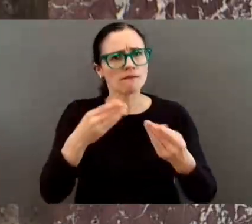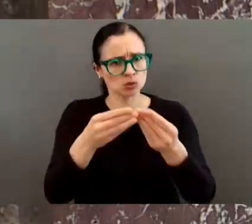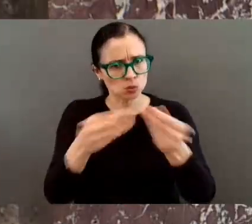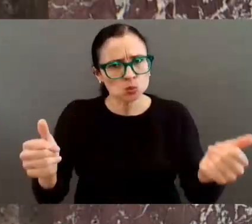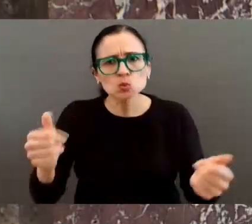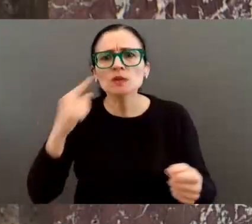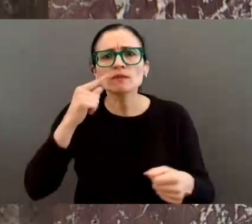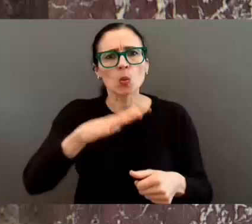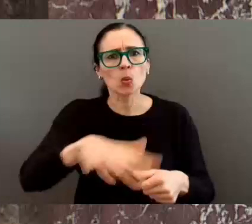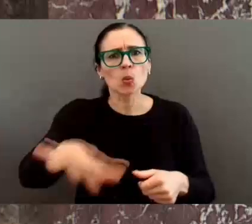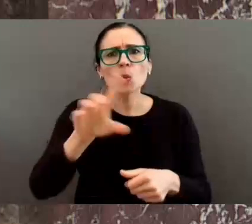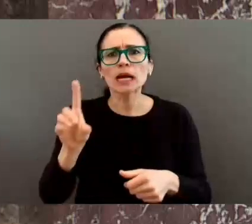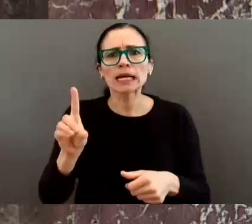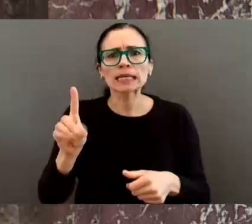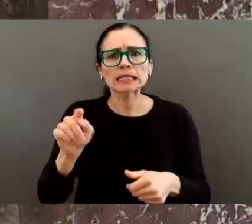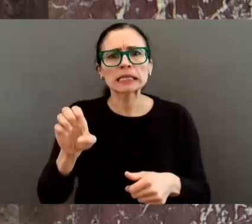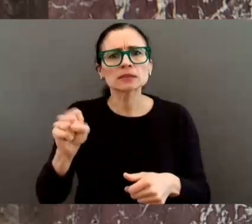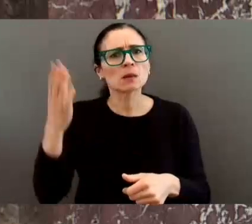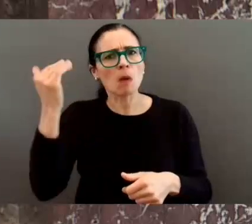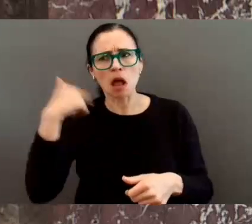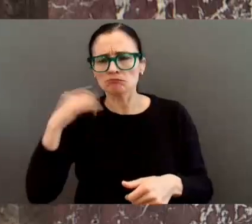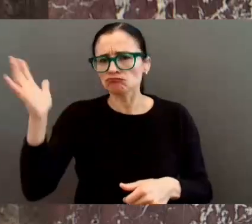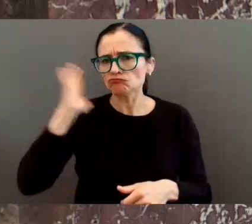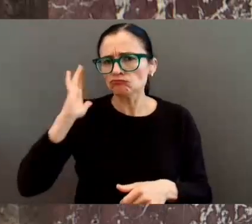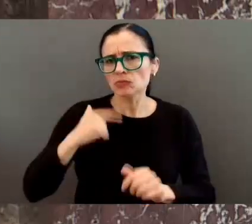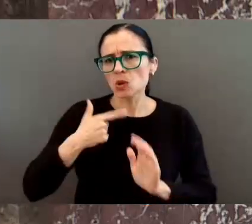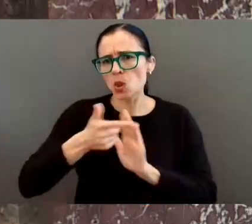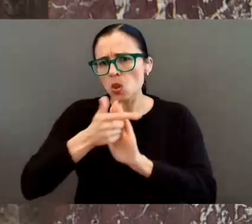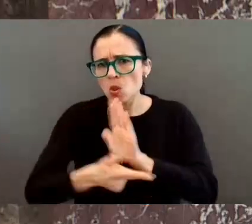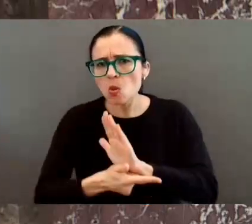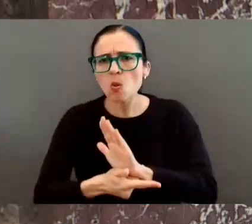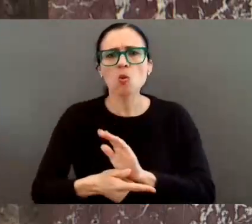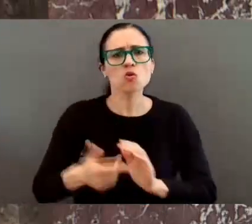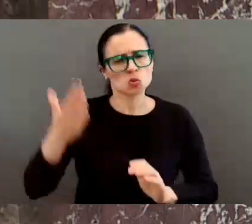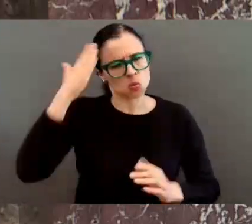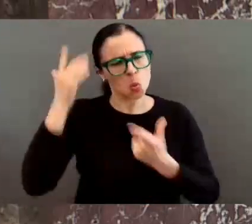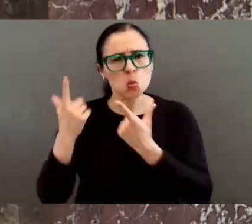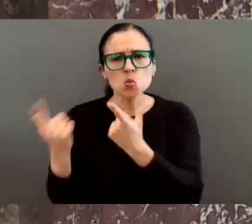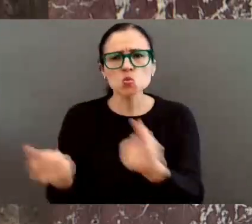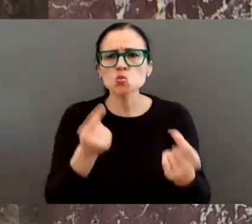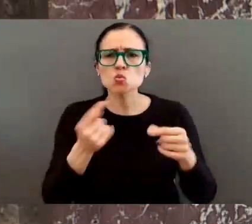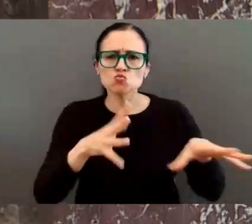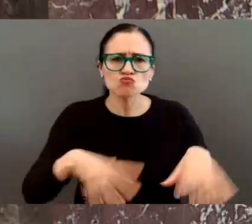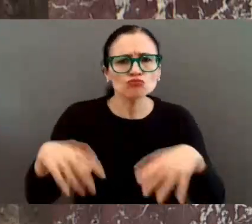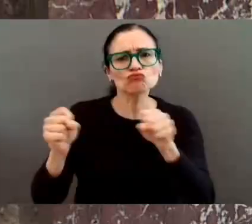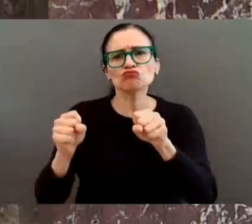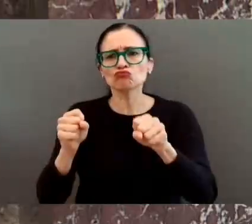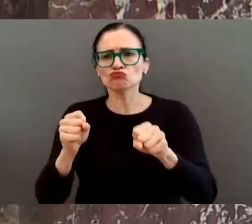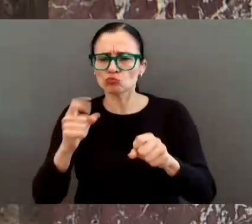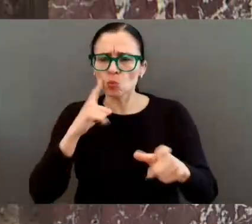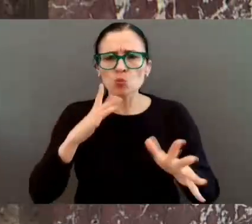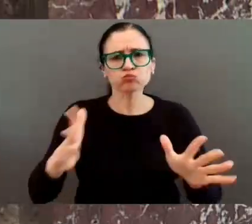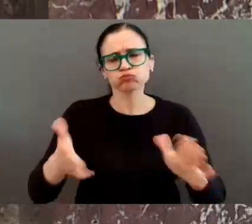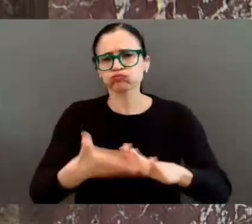He was going to take it over. He was going to take the reins of it, and you would have changes you could touch and